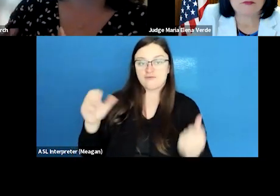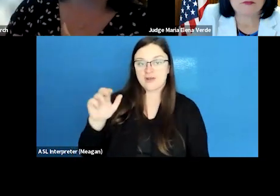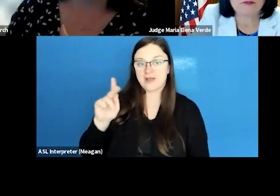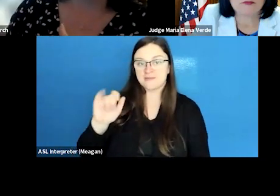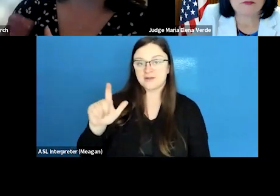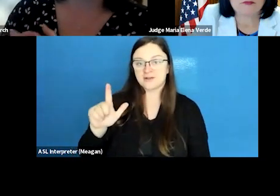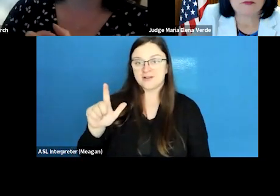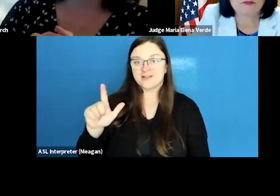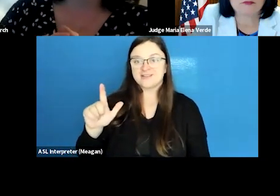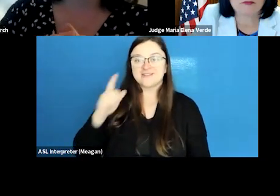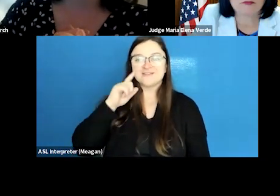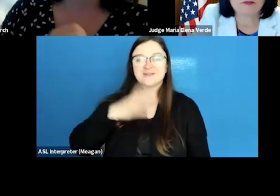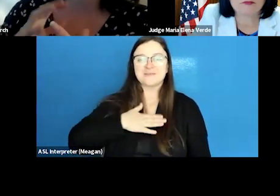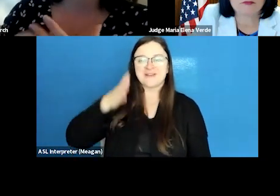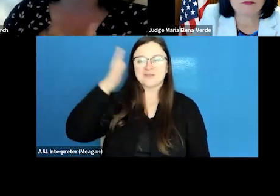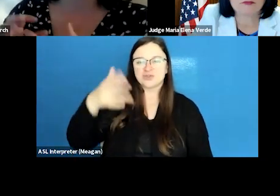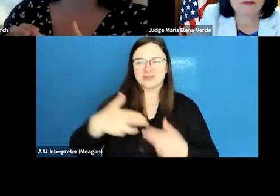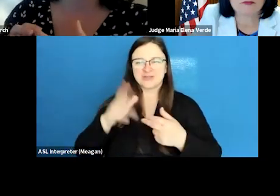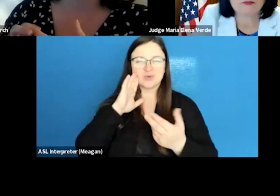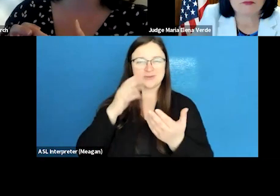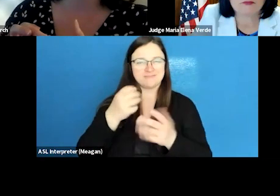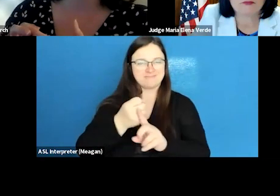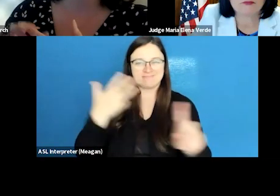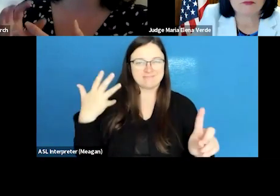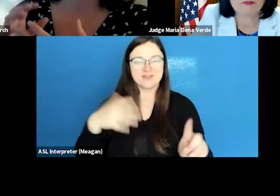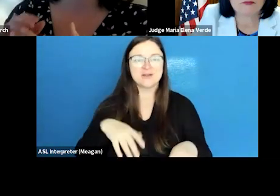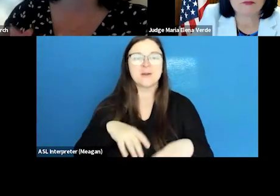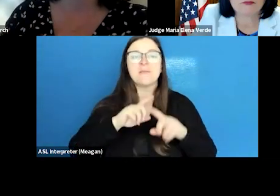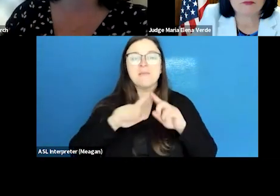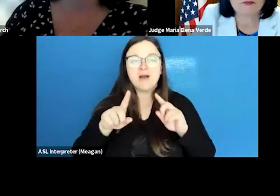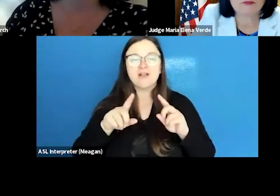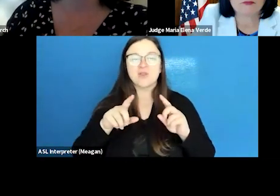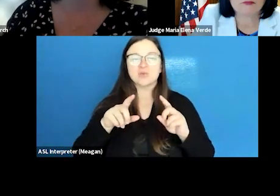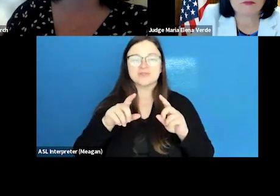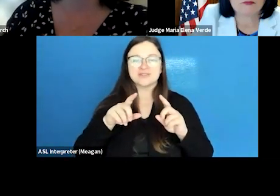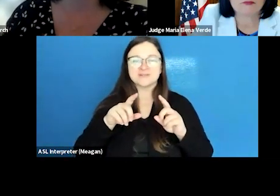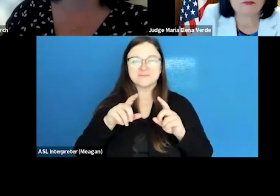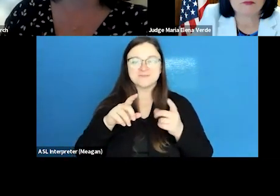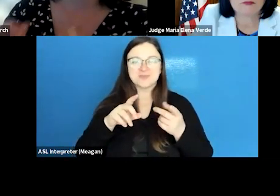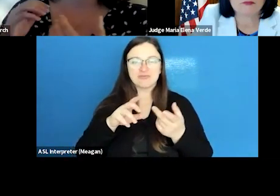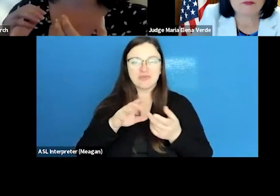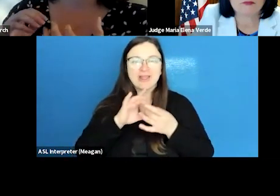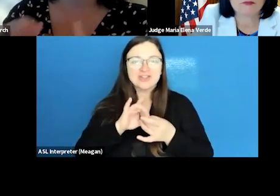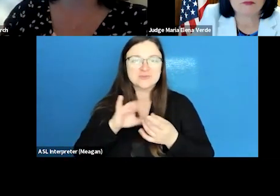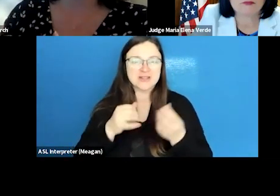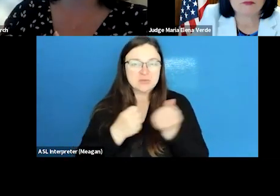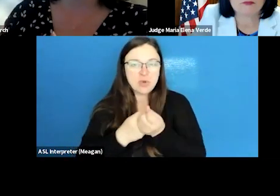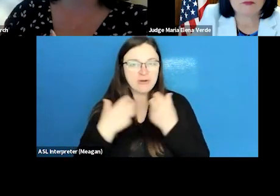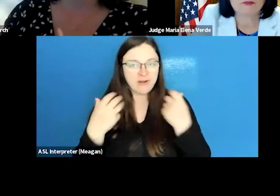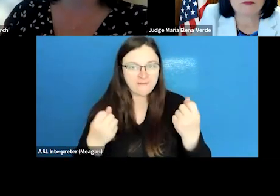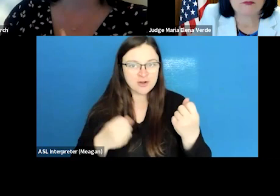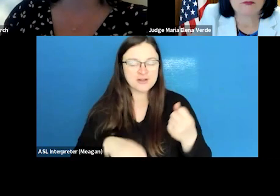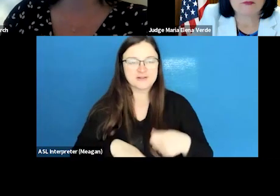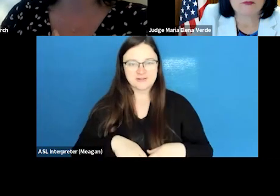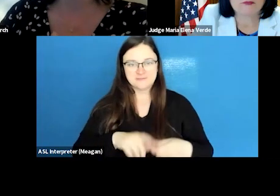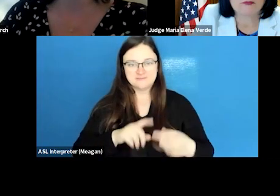live on my future slides, is really those intimate relationships that are supportive of recovery. And those family members